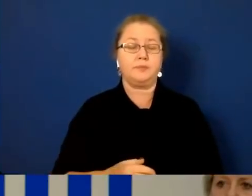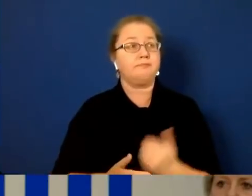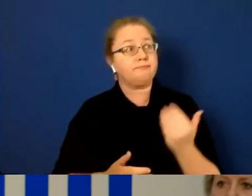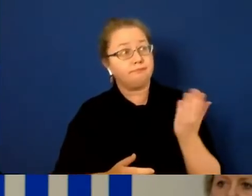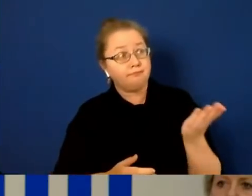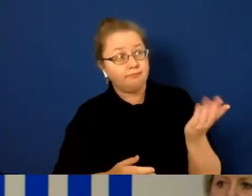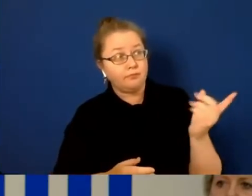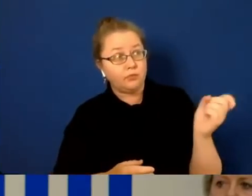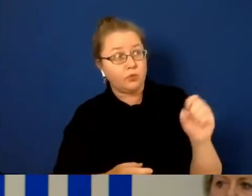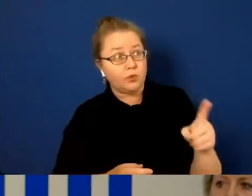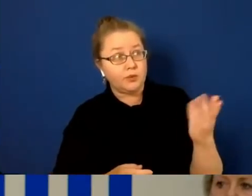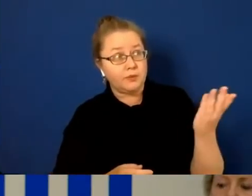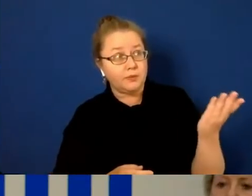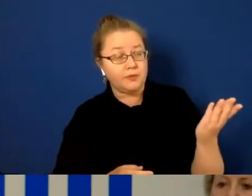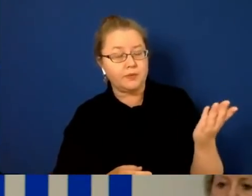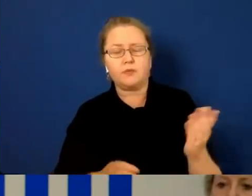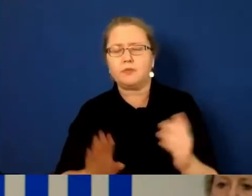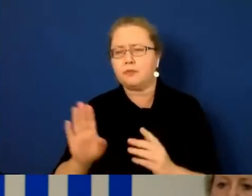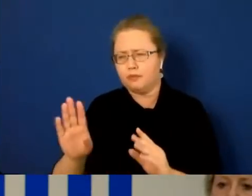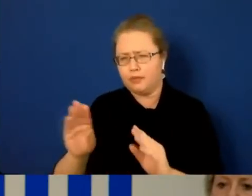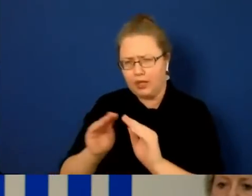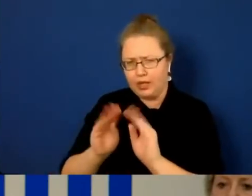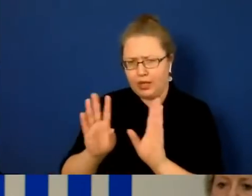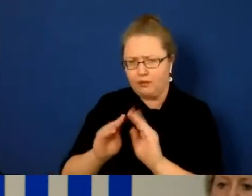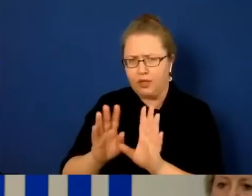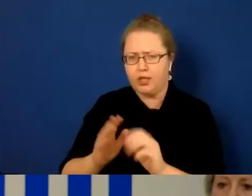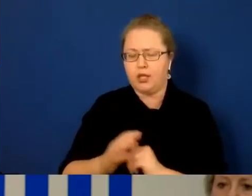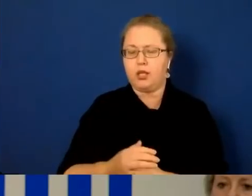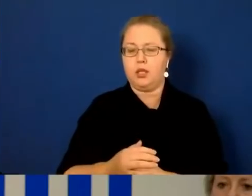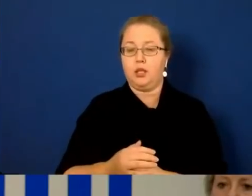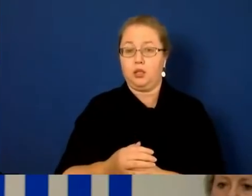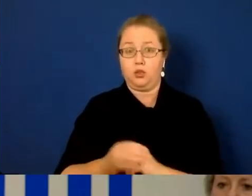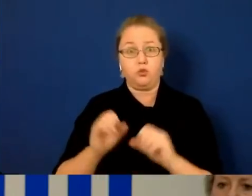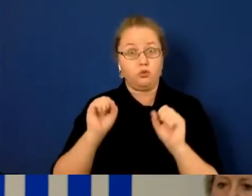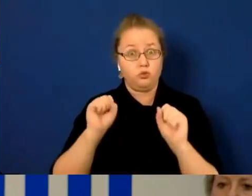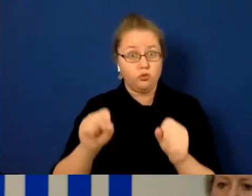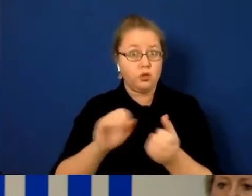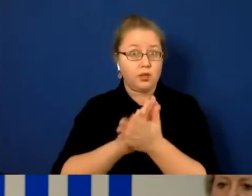takes place, understanding that the risk